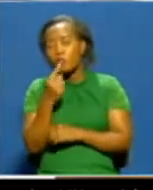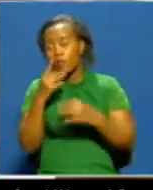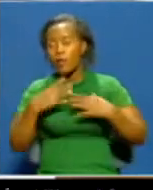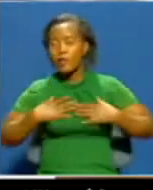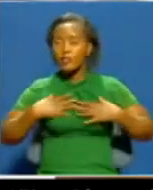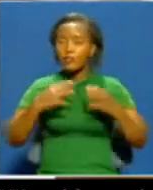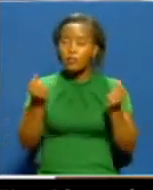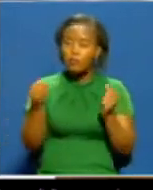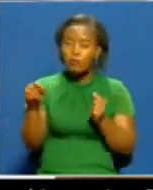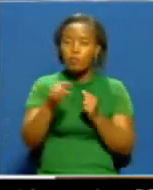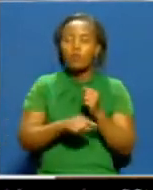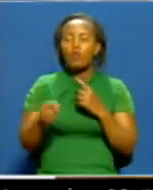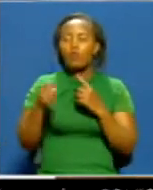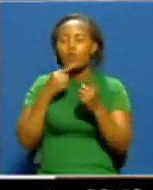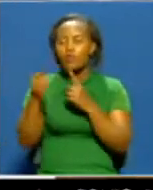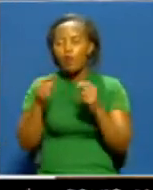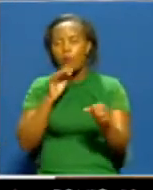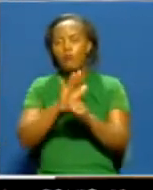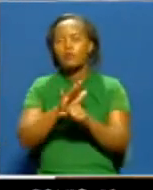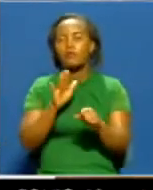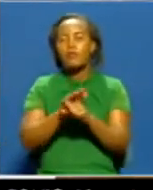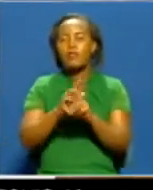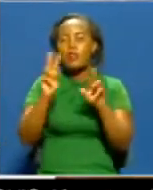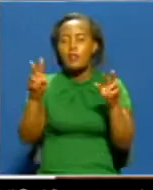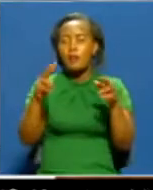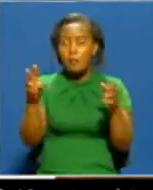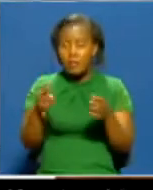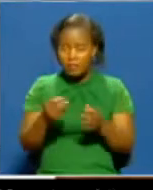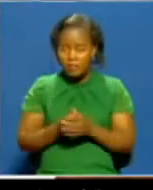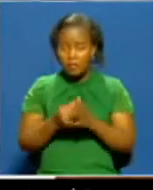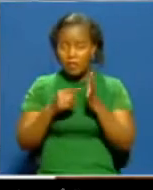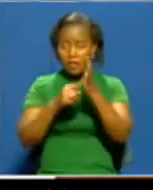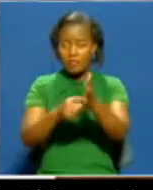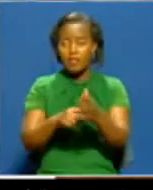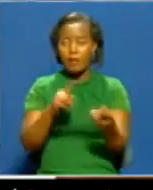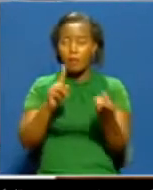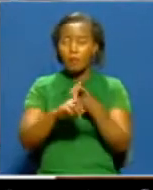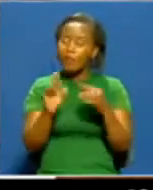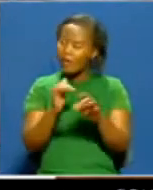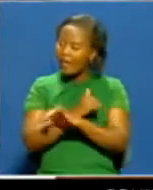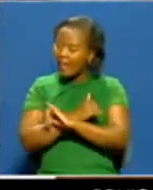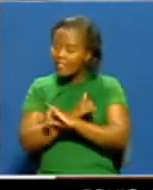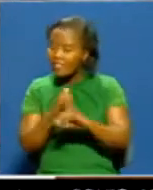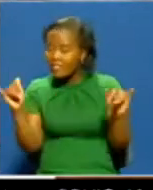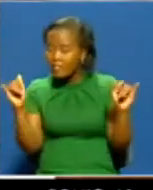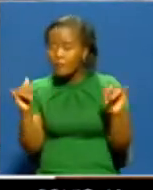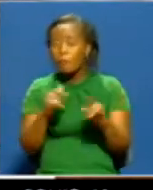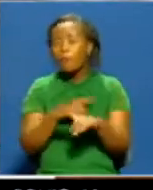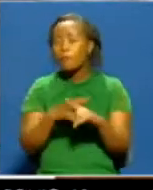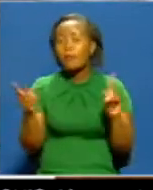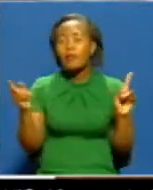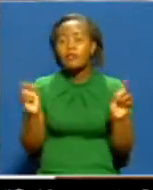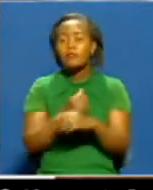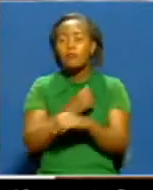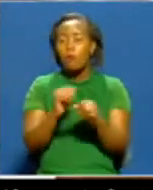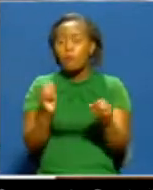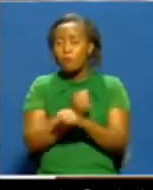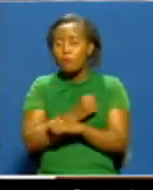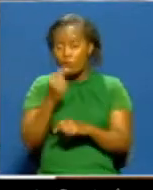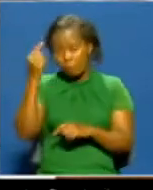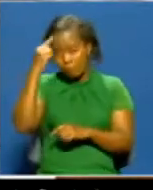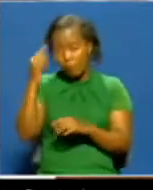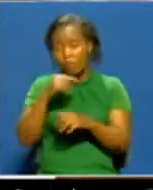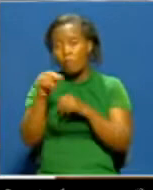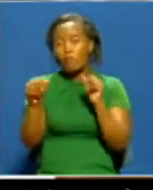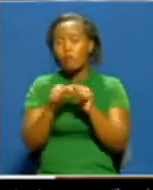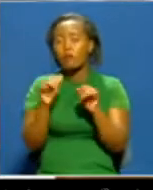measures that we think are critical. For example, the issues of hygiene. But we cannot talk about hygiene and primary health care without the